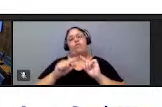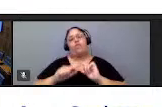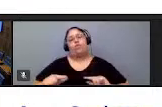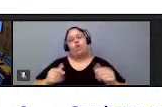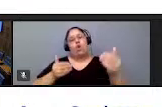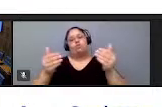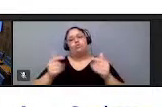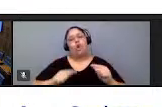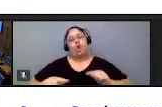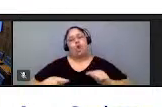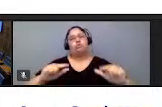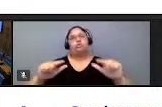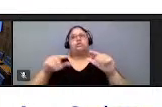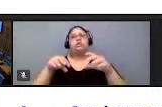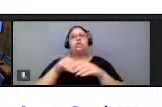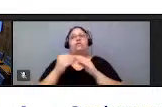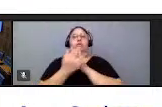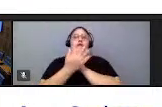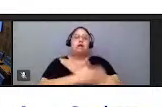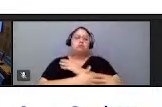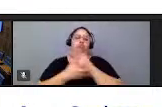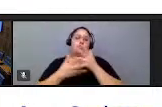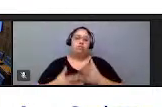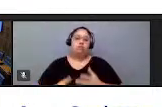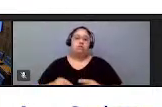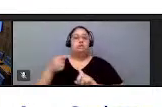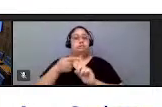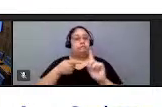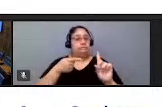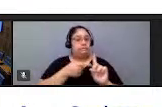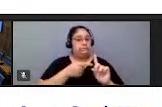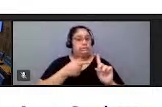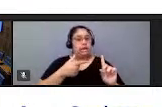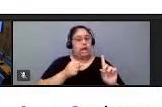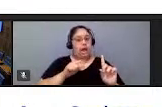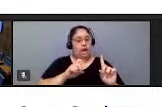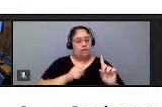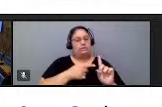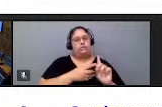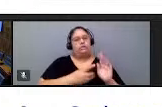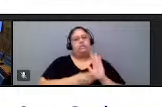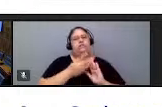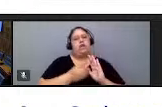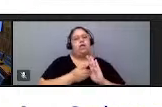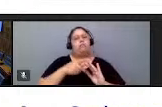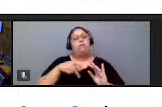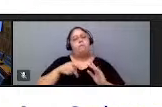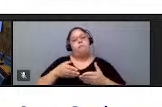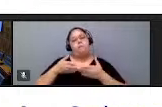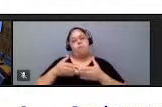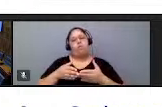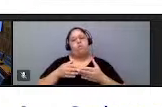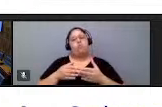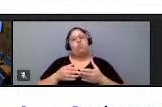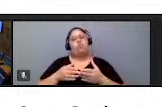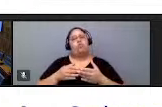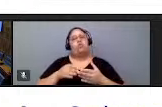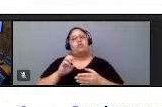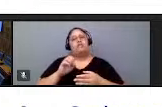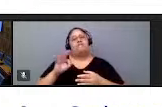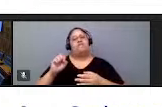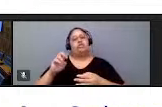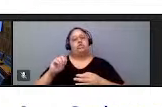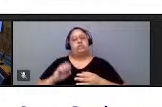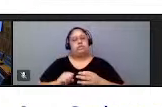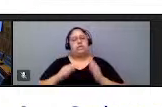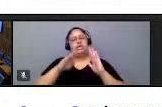the country H developed uh a a port efficiency index of the four